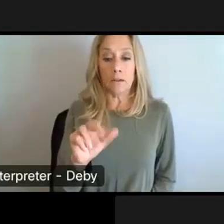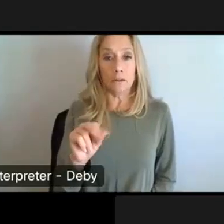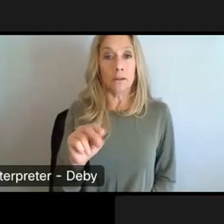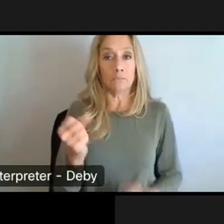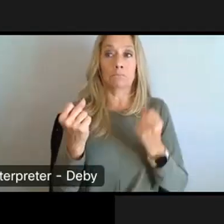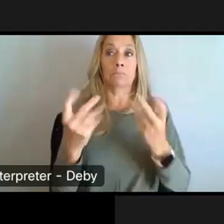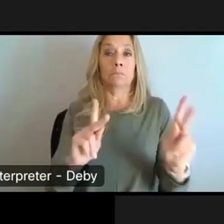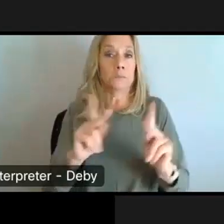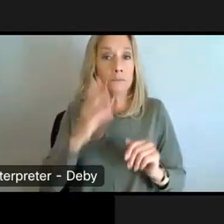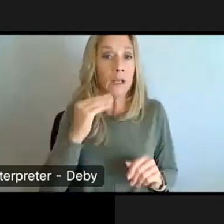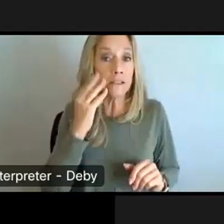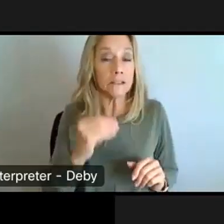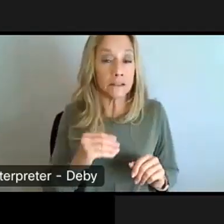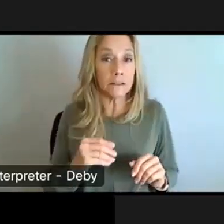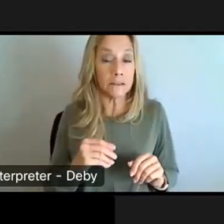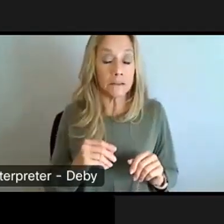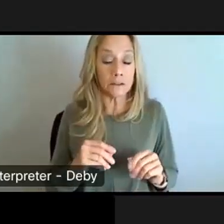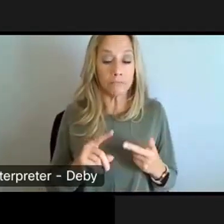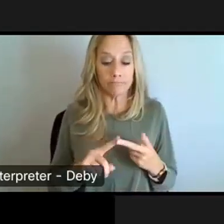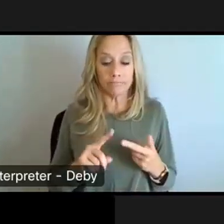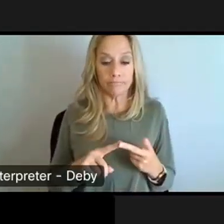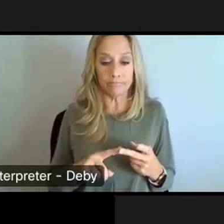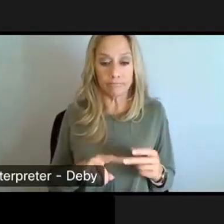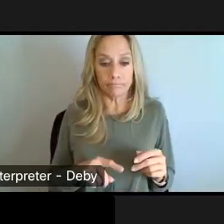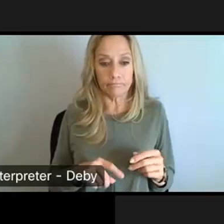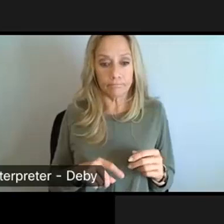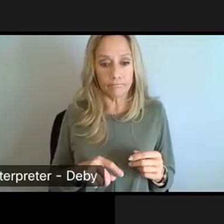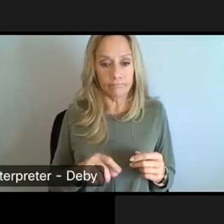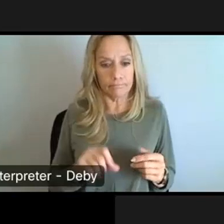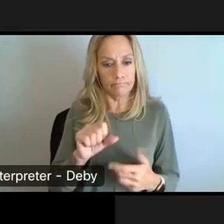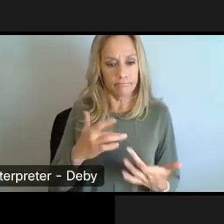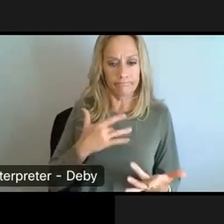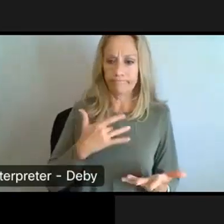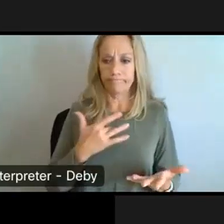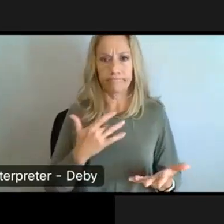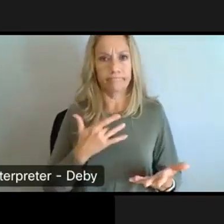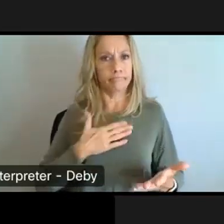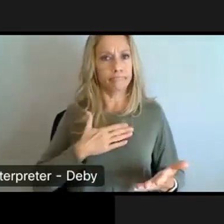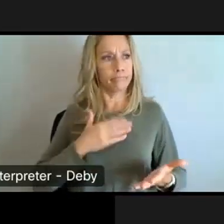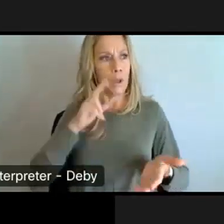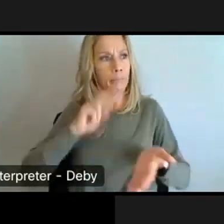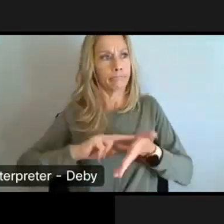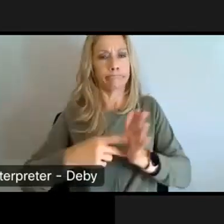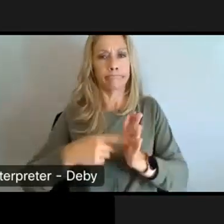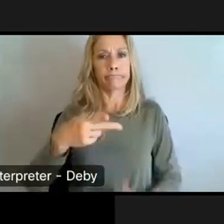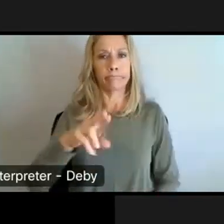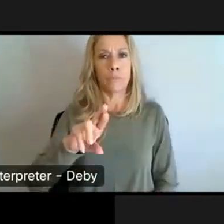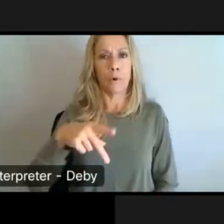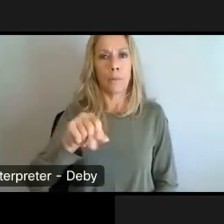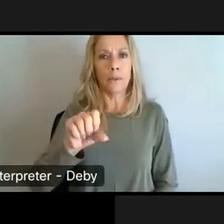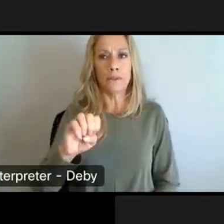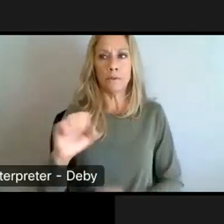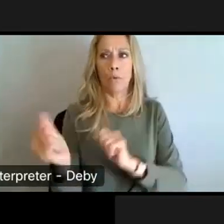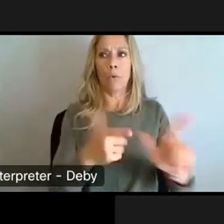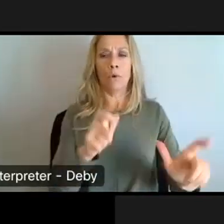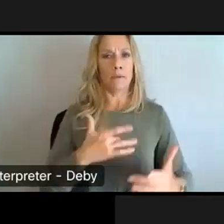lot of people face this, and that's a sense of purpose. and everybody needs a sense of purpose, and everybody's sense of